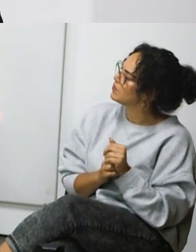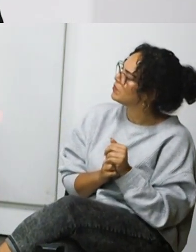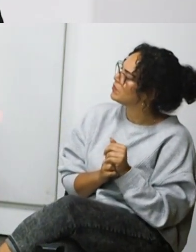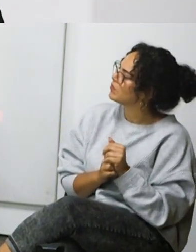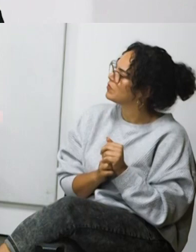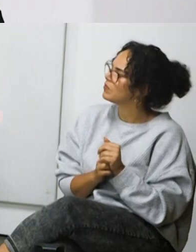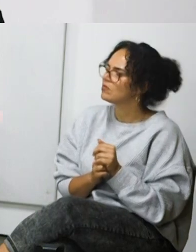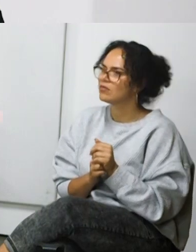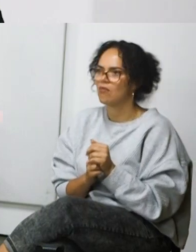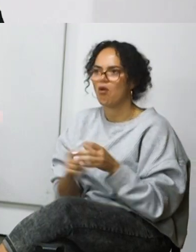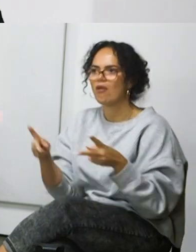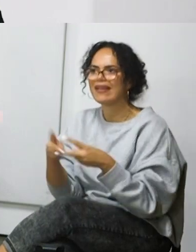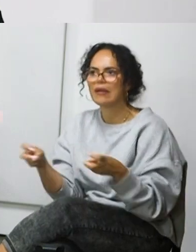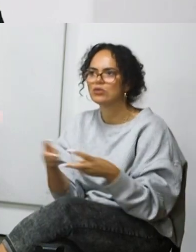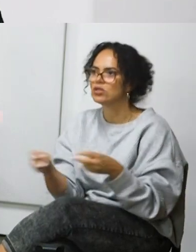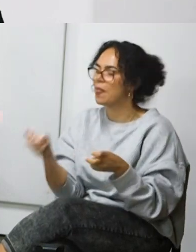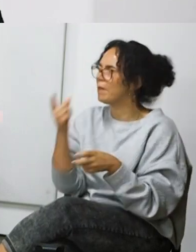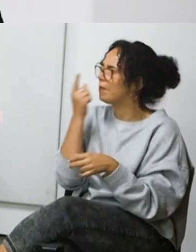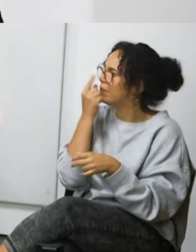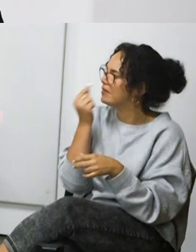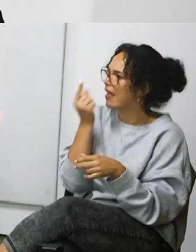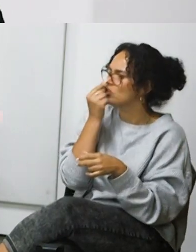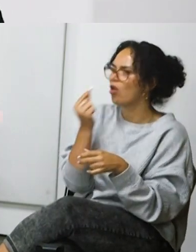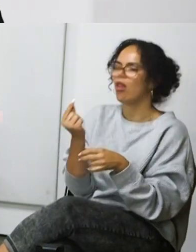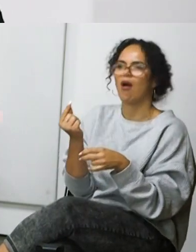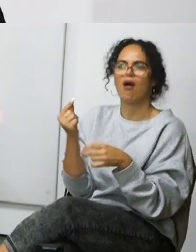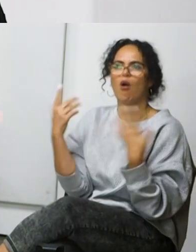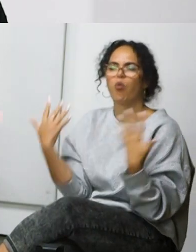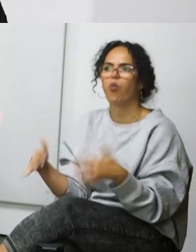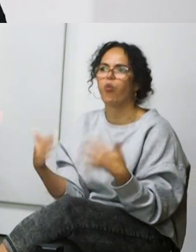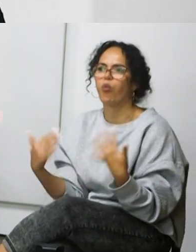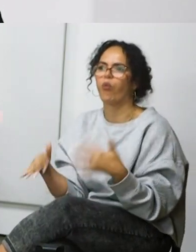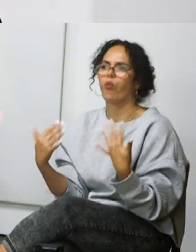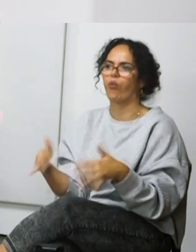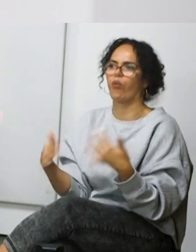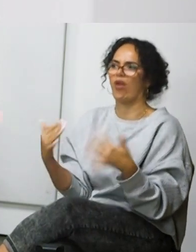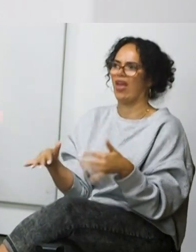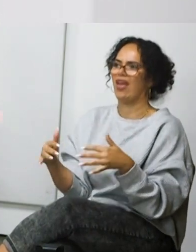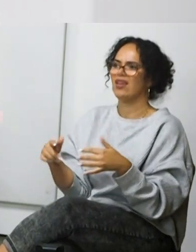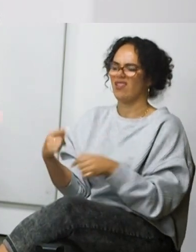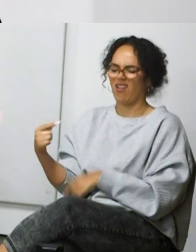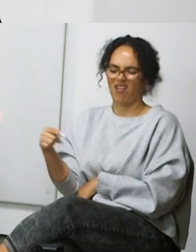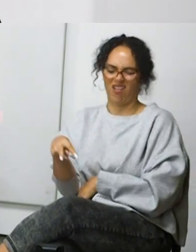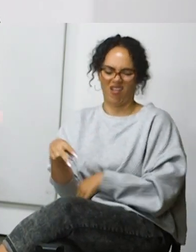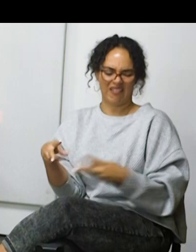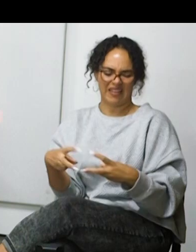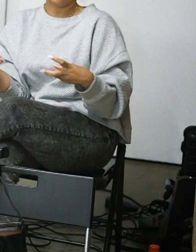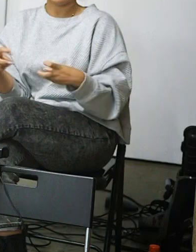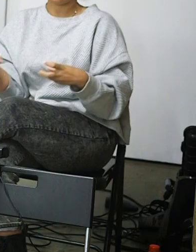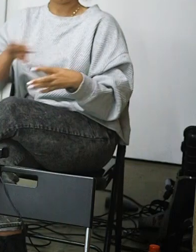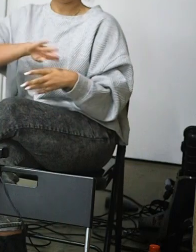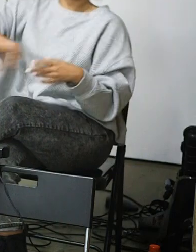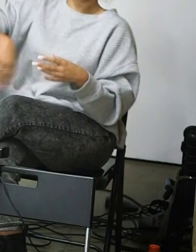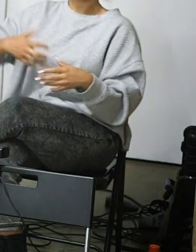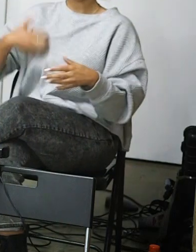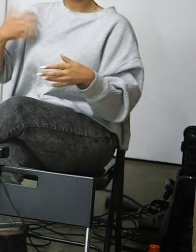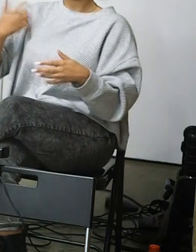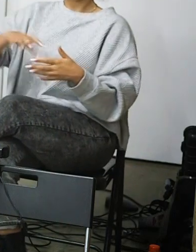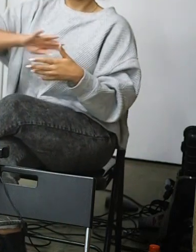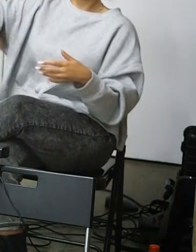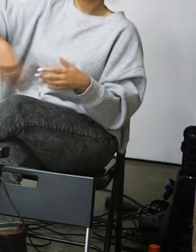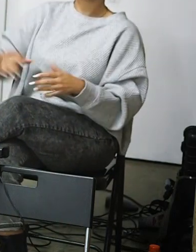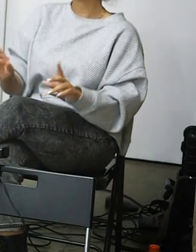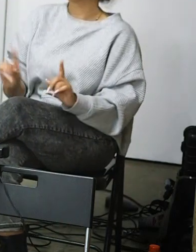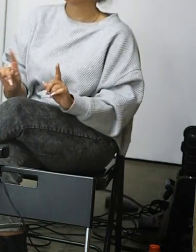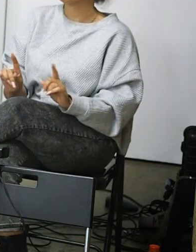what you can do rather than something being annoying that is in the way of seeing things. Yeah. Yeah, no, thank you.